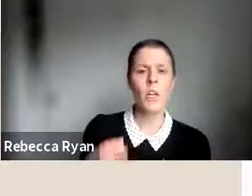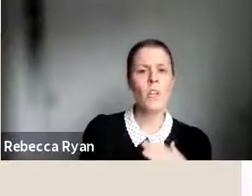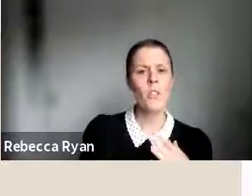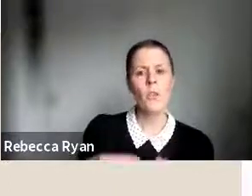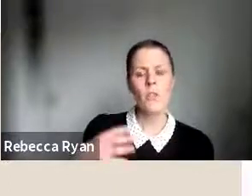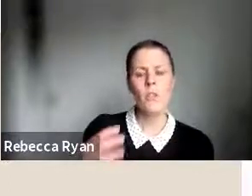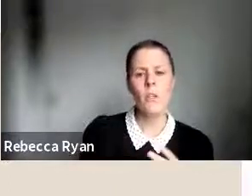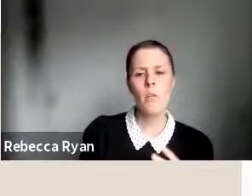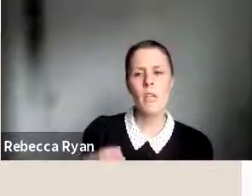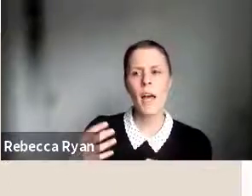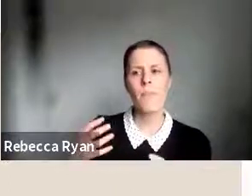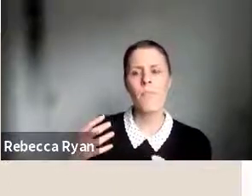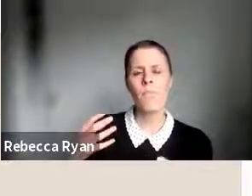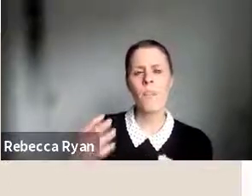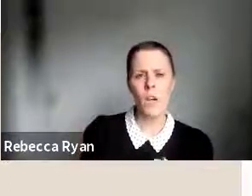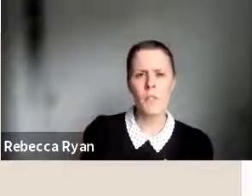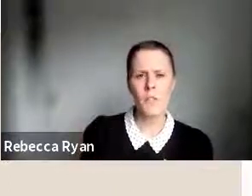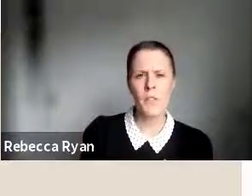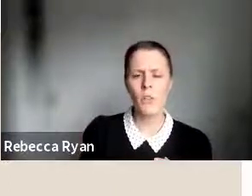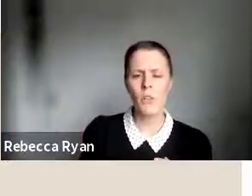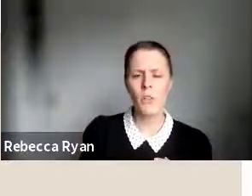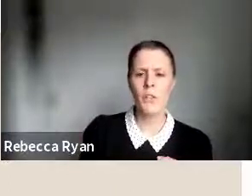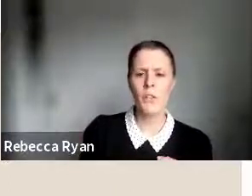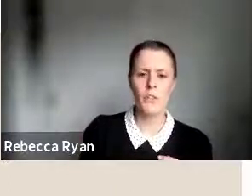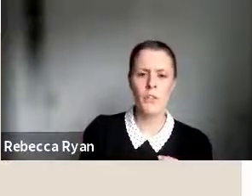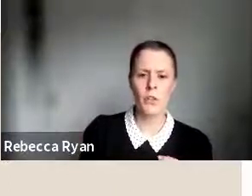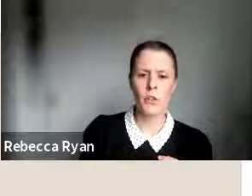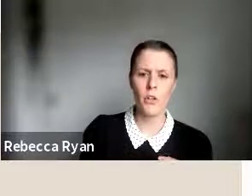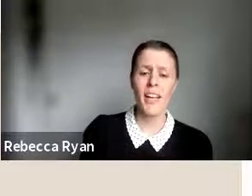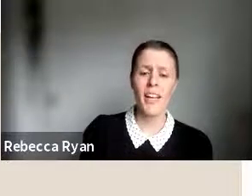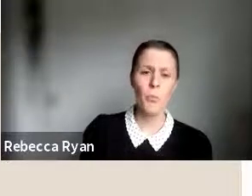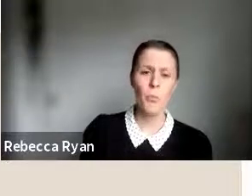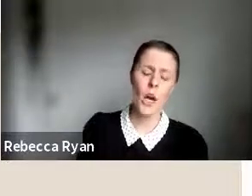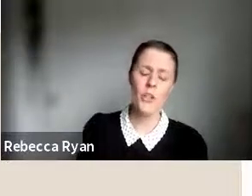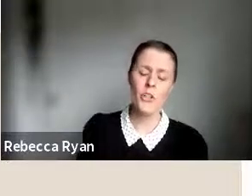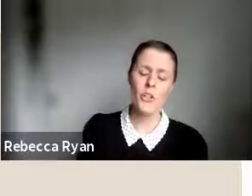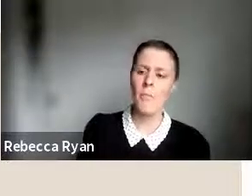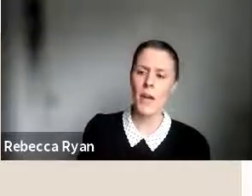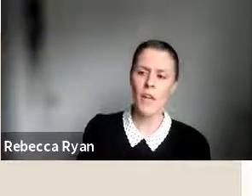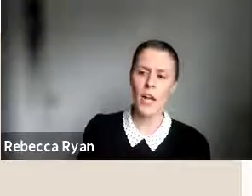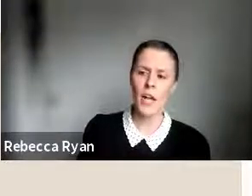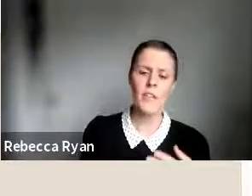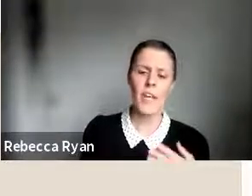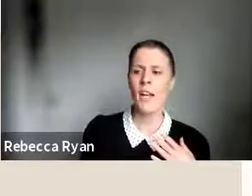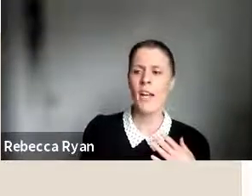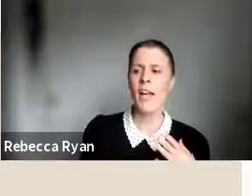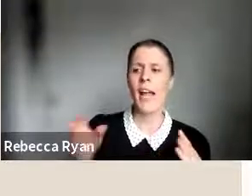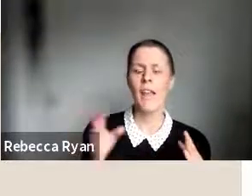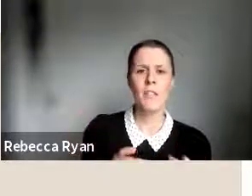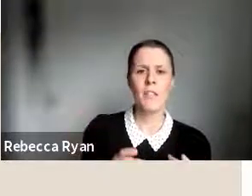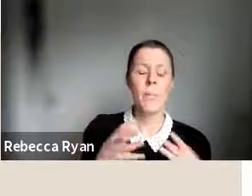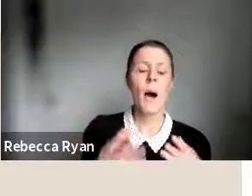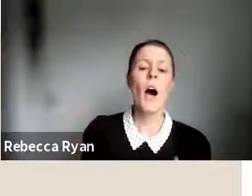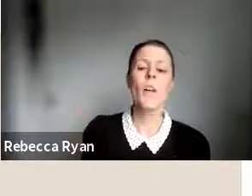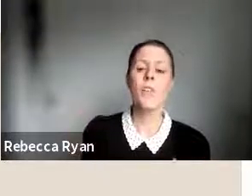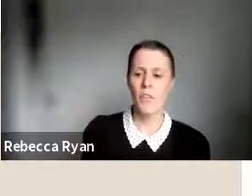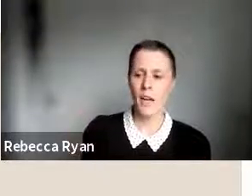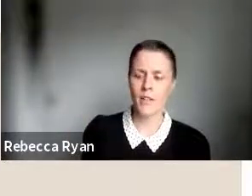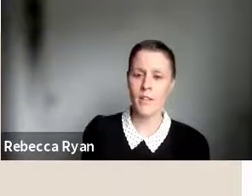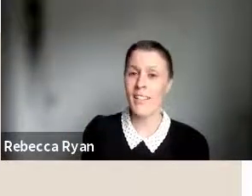similarities. So this is something that caused a signal, caused a concern. And as a precautionary measure, FDA